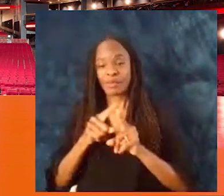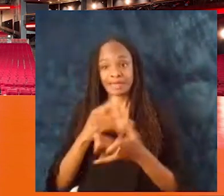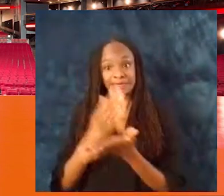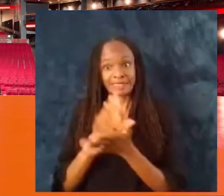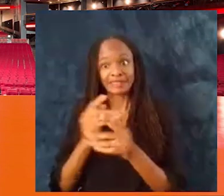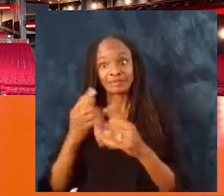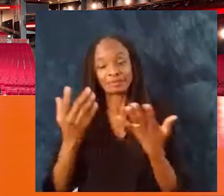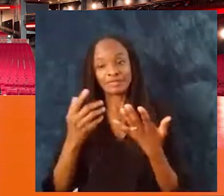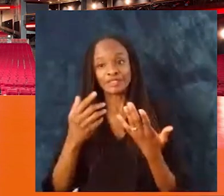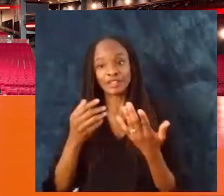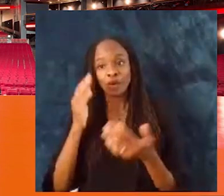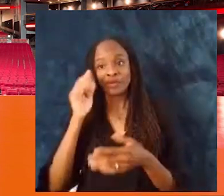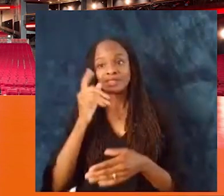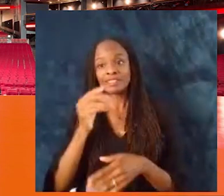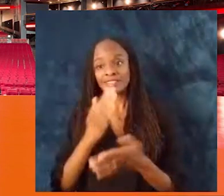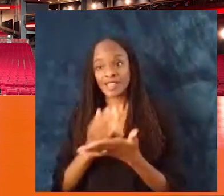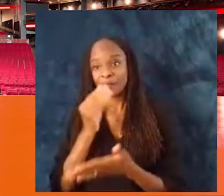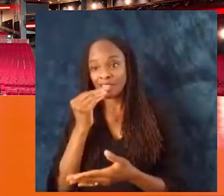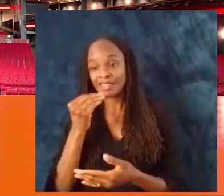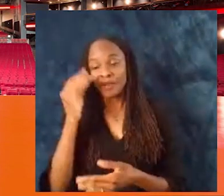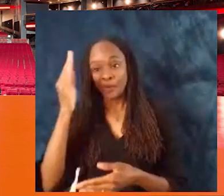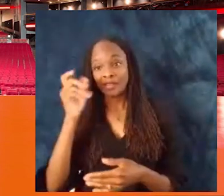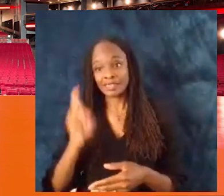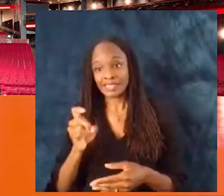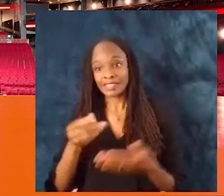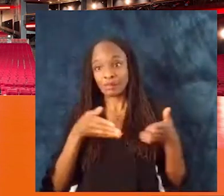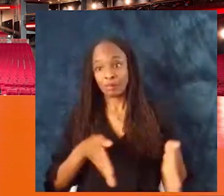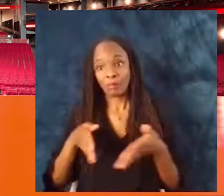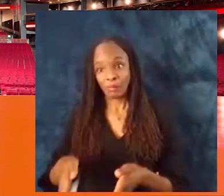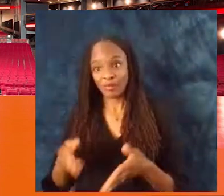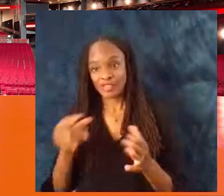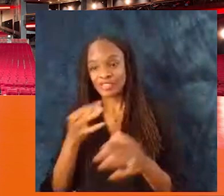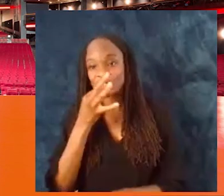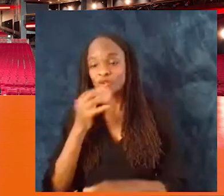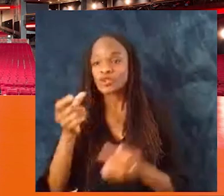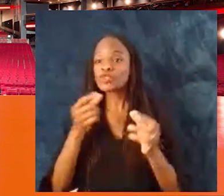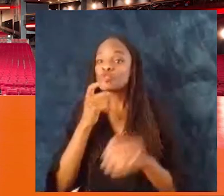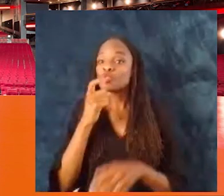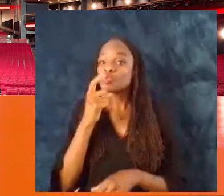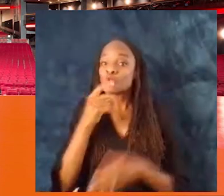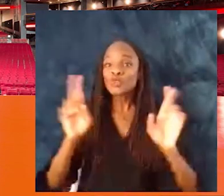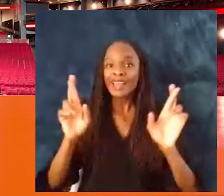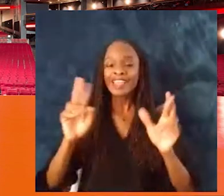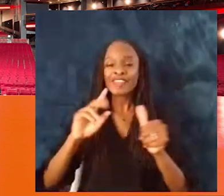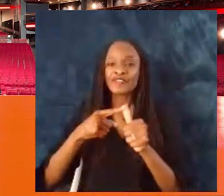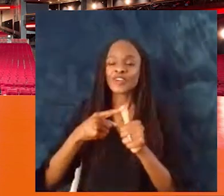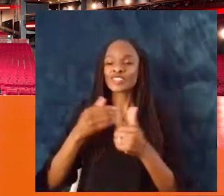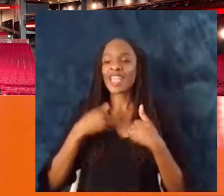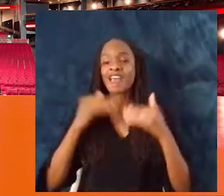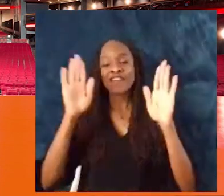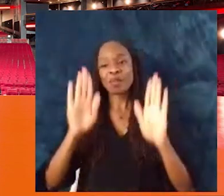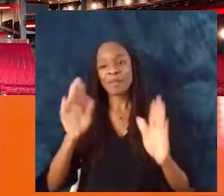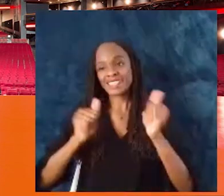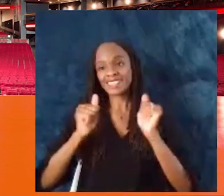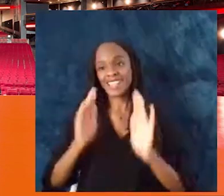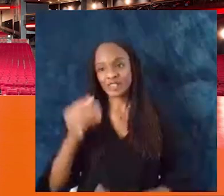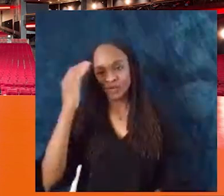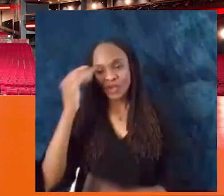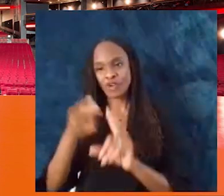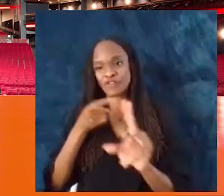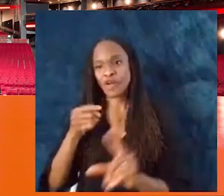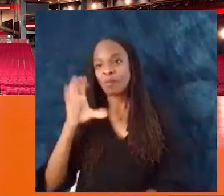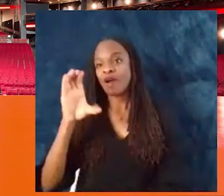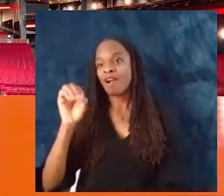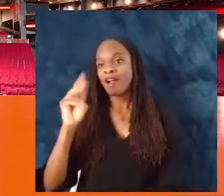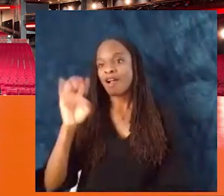soon, all right? All right, who's ready, baby? Our first up, we got an amazing actor. You know him from Comcast